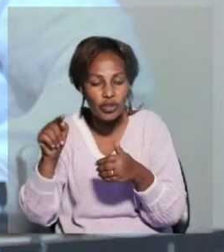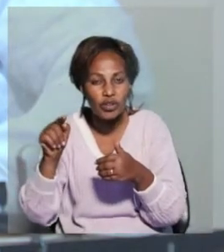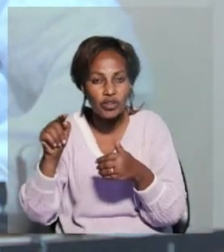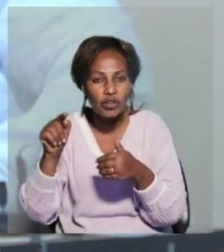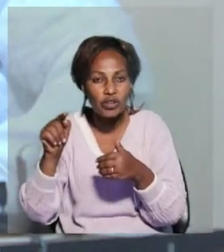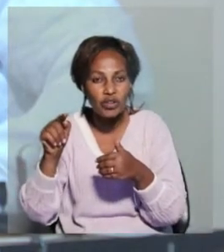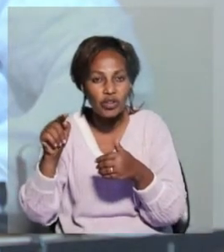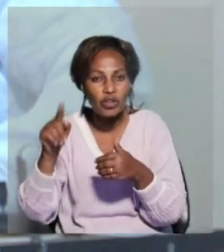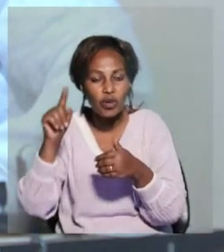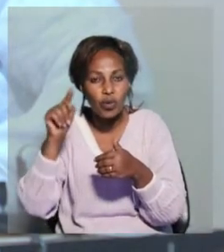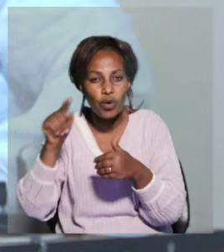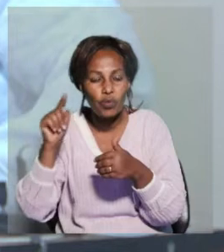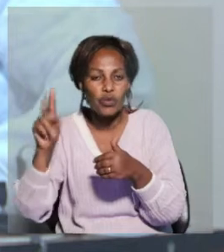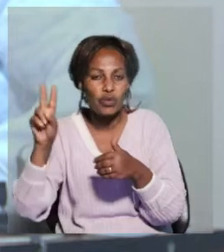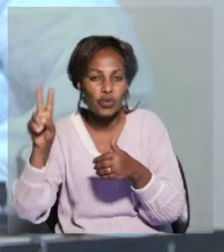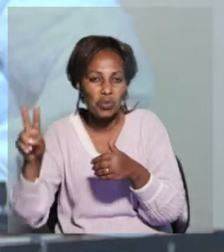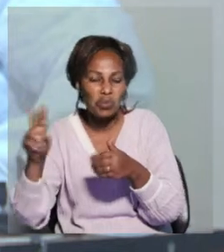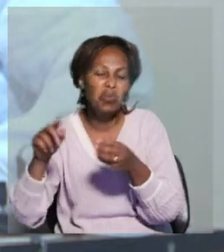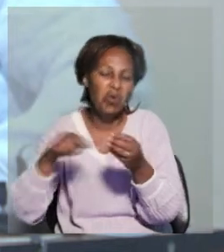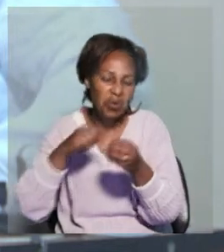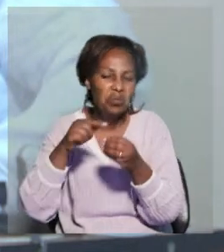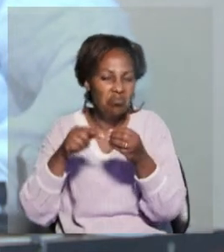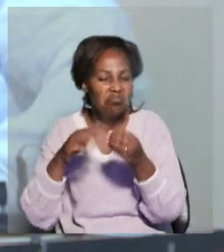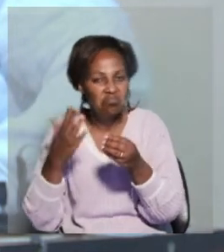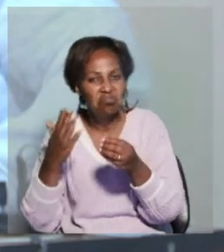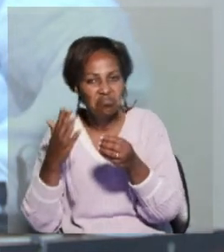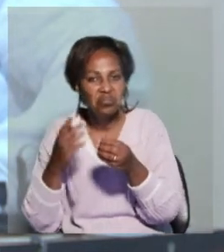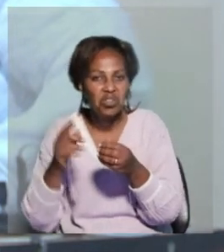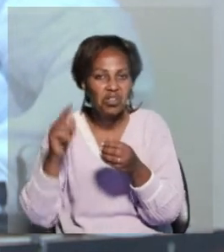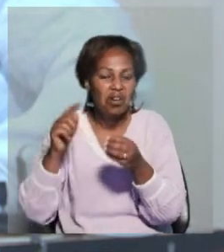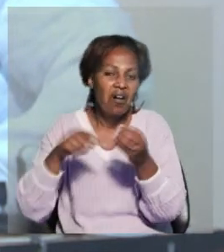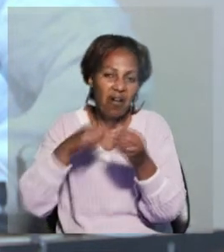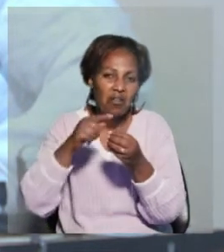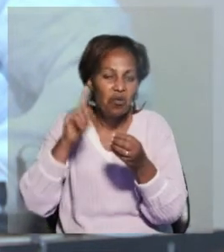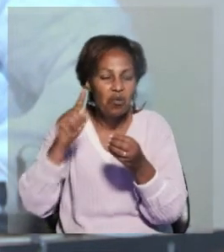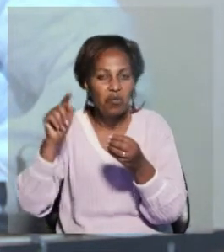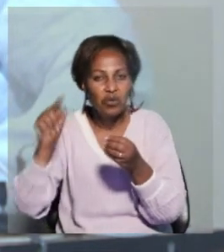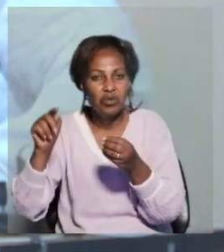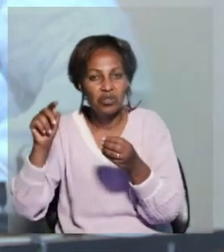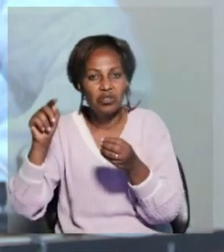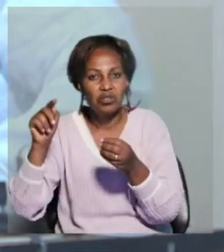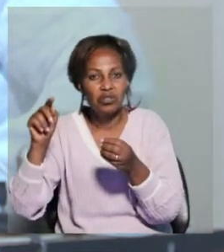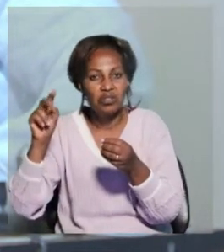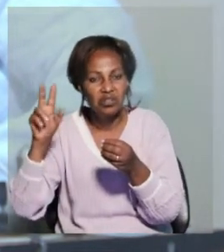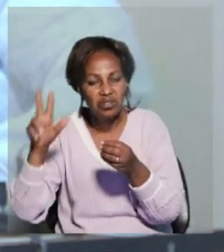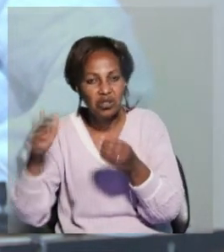around 1.2. It's around 1.2, because this is around 1.3 minus